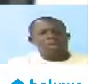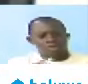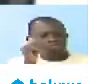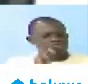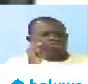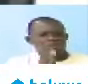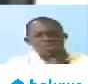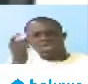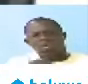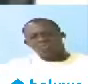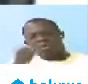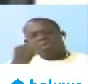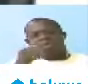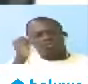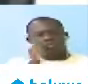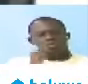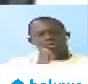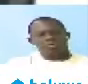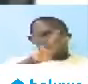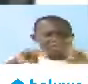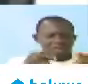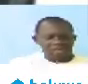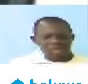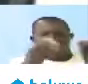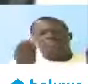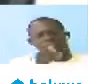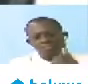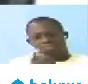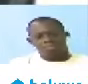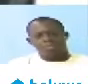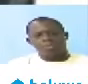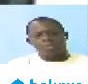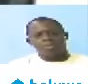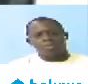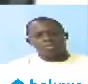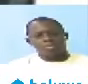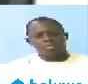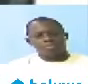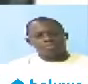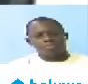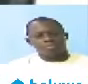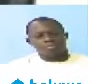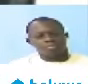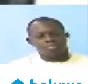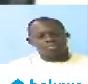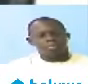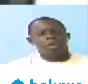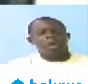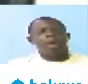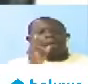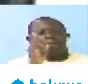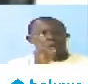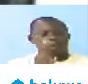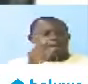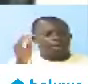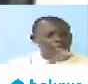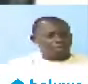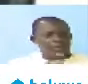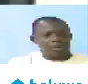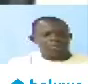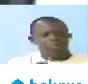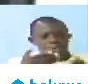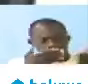could he see far again? These were the type of guns he was able to acquire. So, but what I maybe using to can more time? But